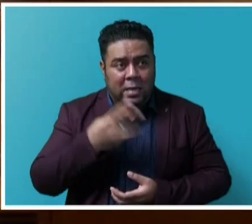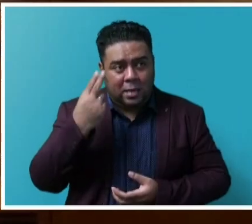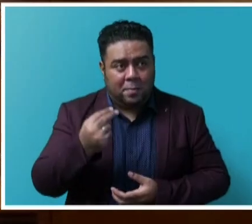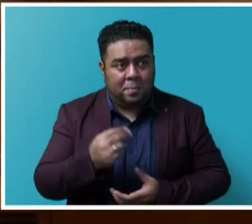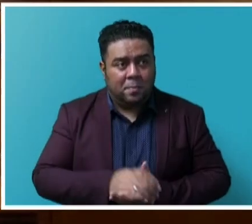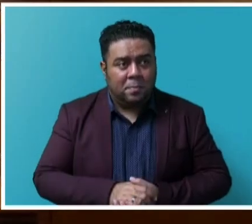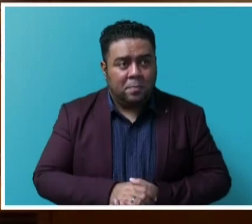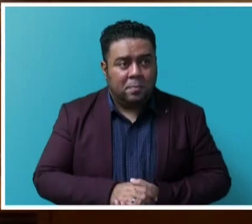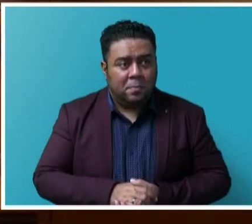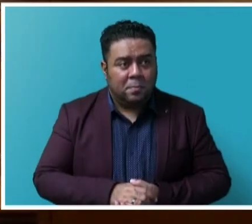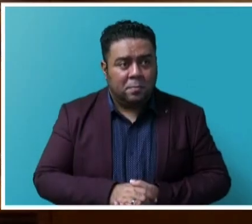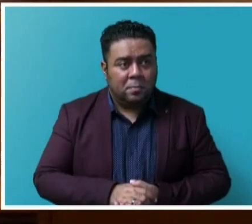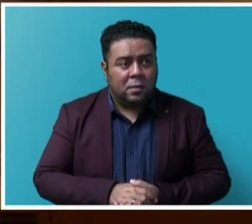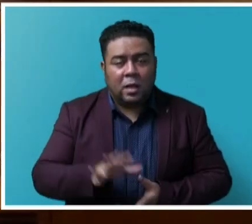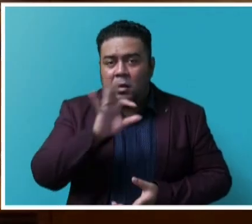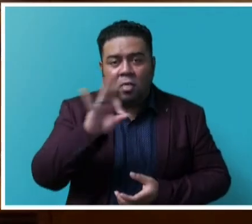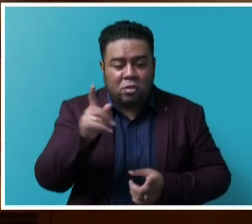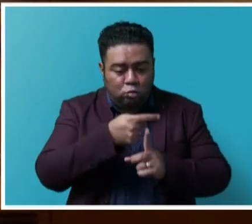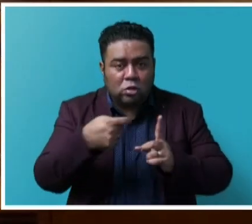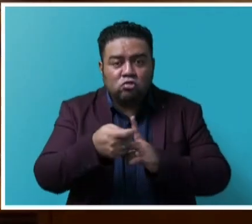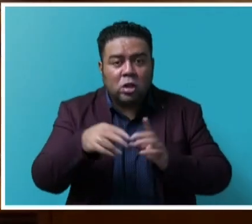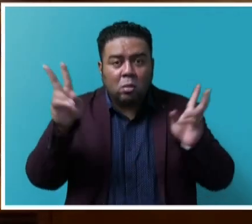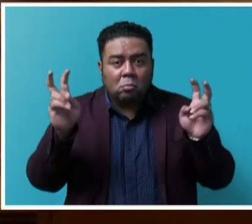it will be without any traditional titles,